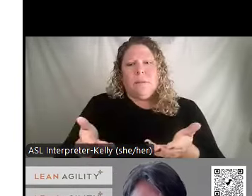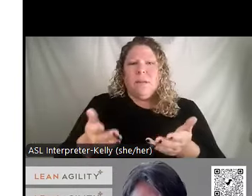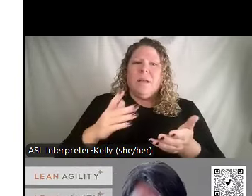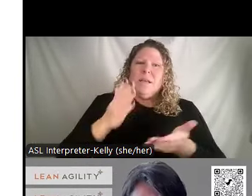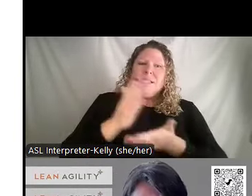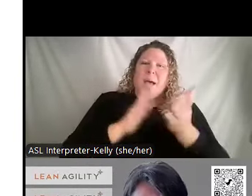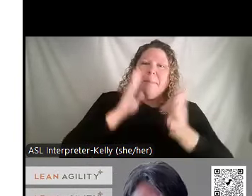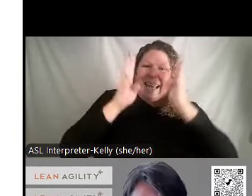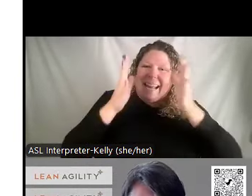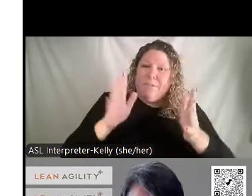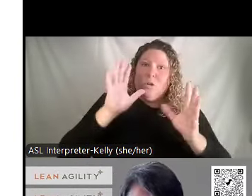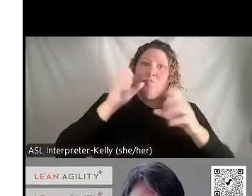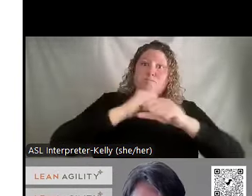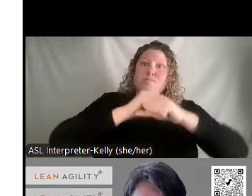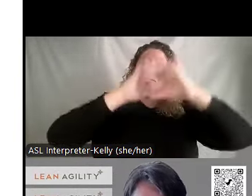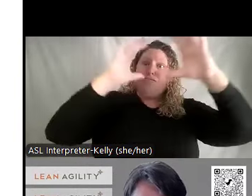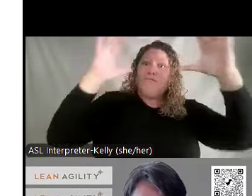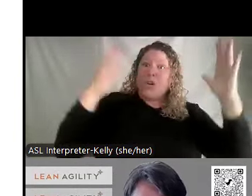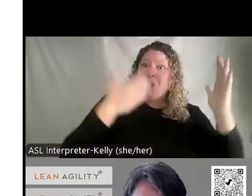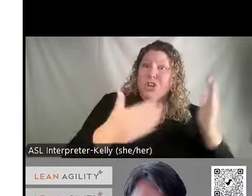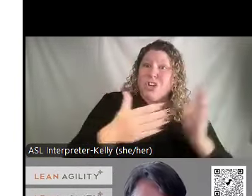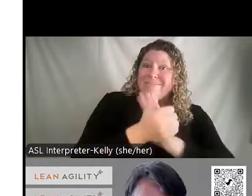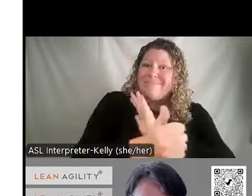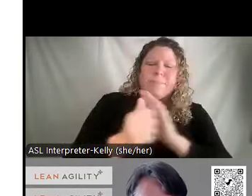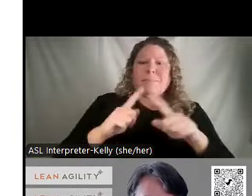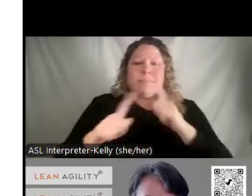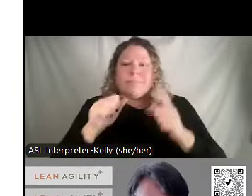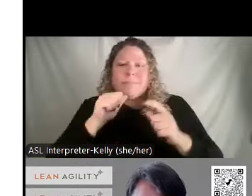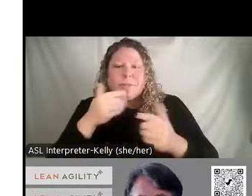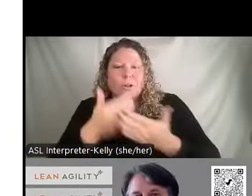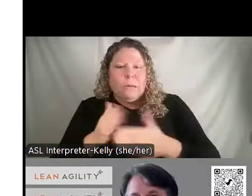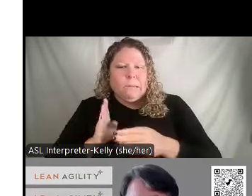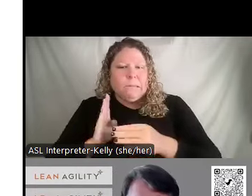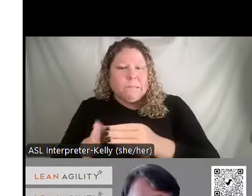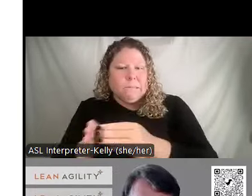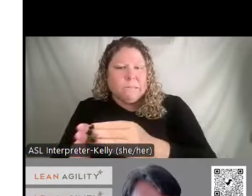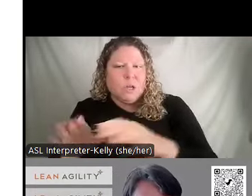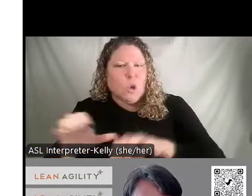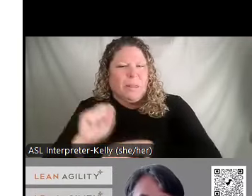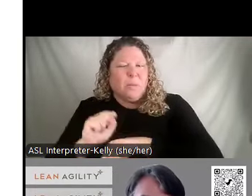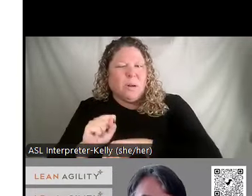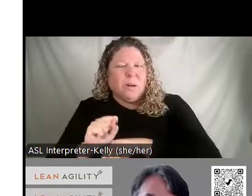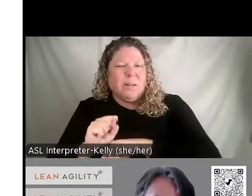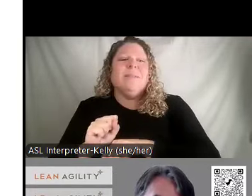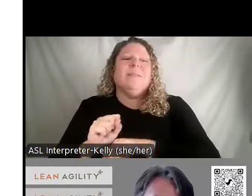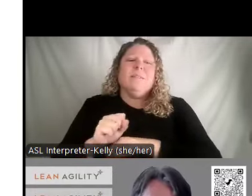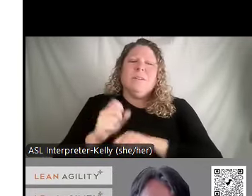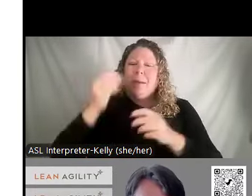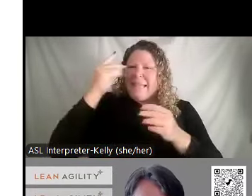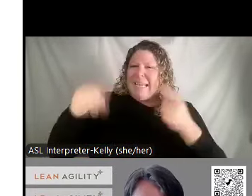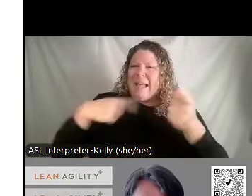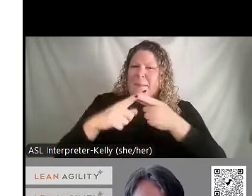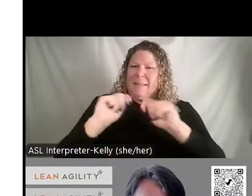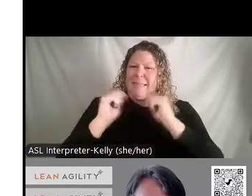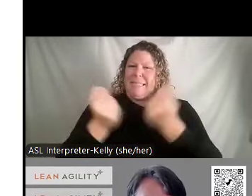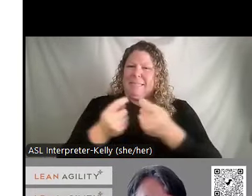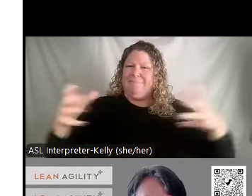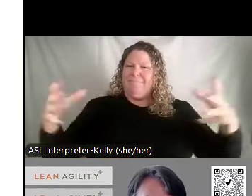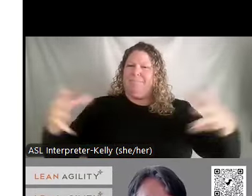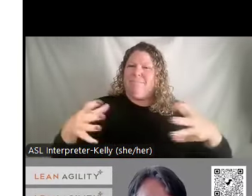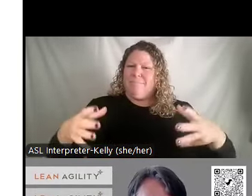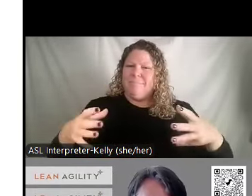that really good at getting things done. And then maybe clients and even middle management. So think about who you want on your team. You need some people that have that execution